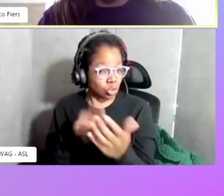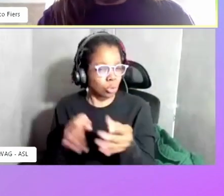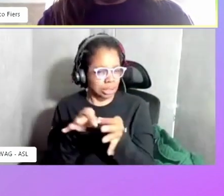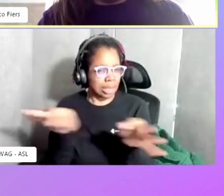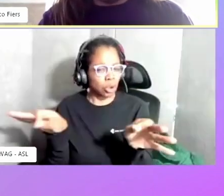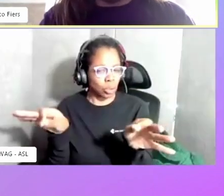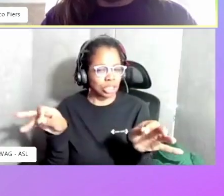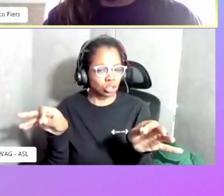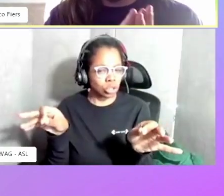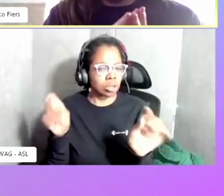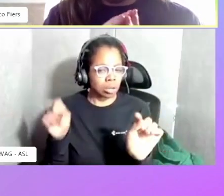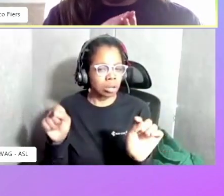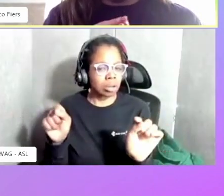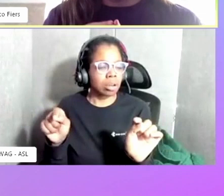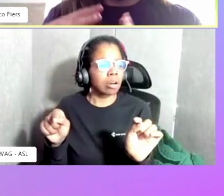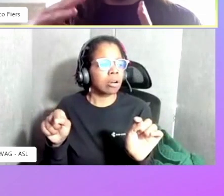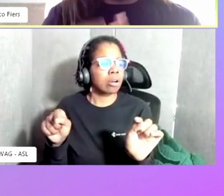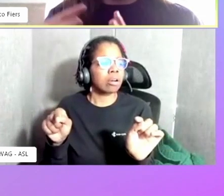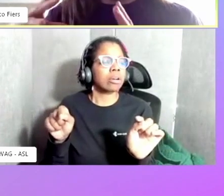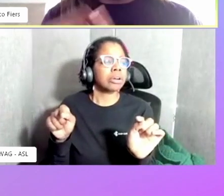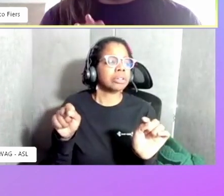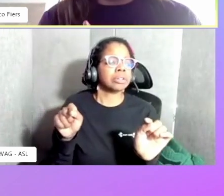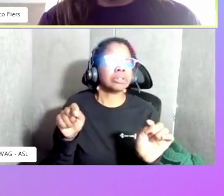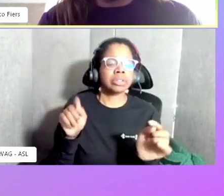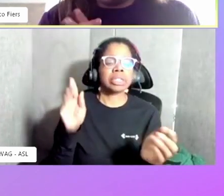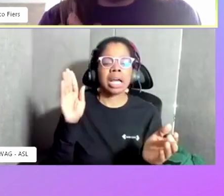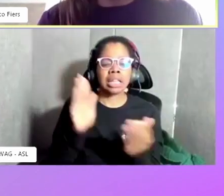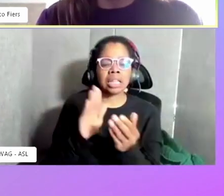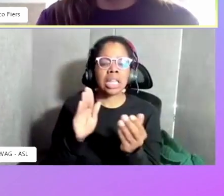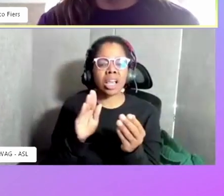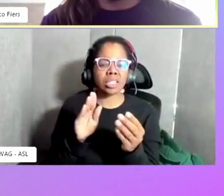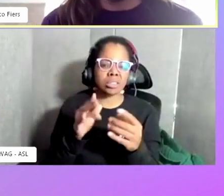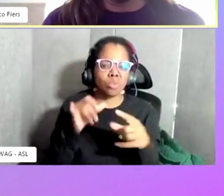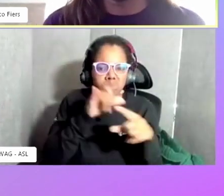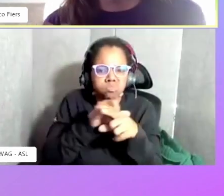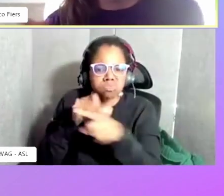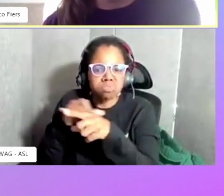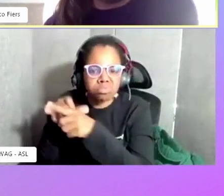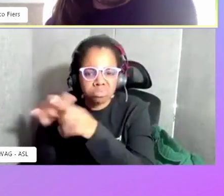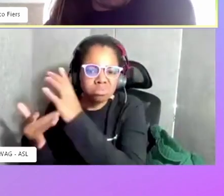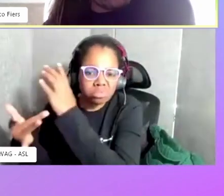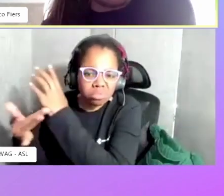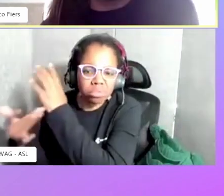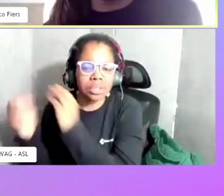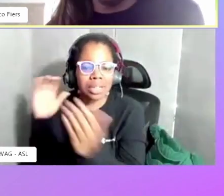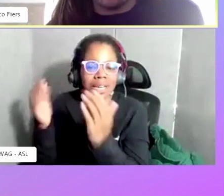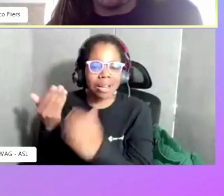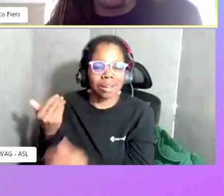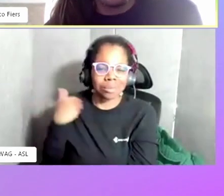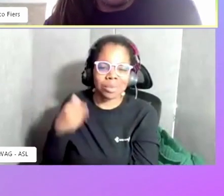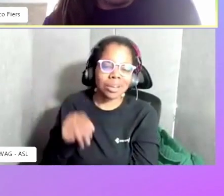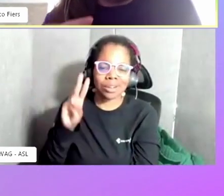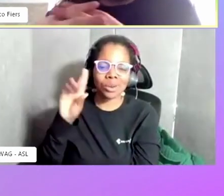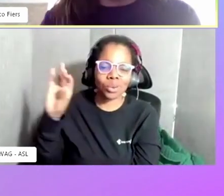here is less jargony, far less jargony than what WCAG 2